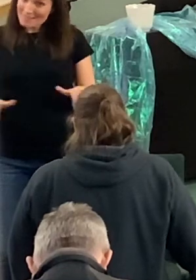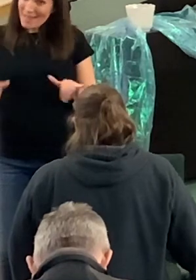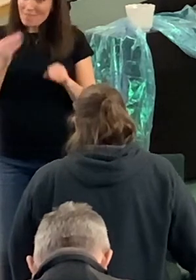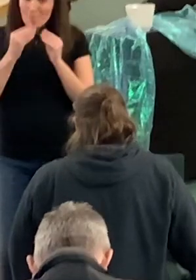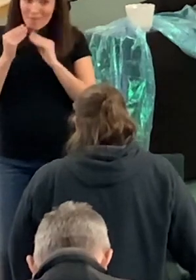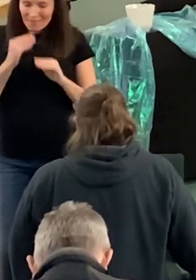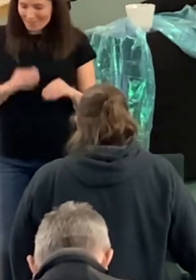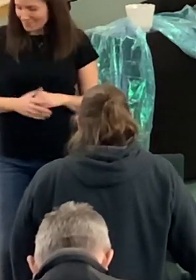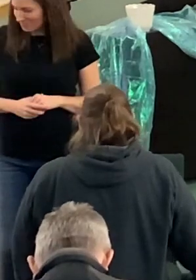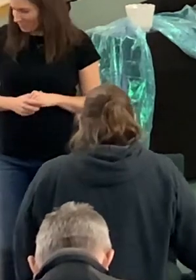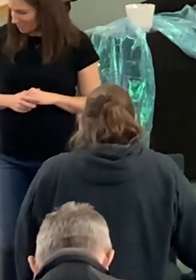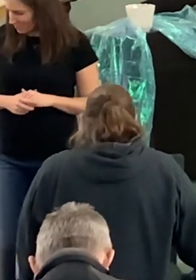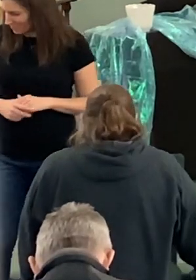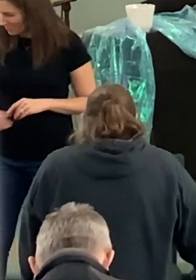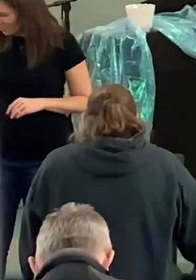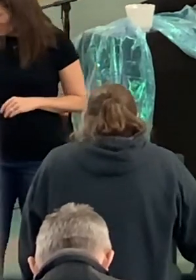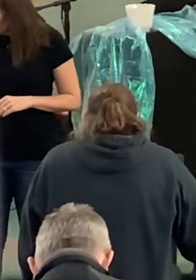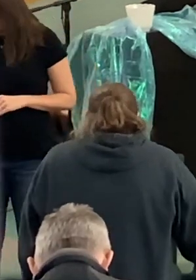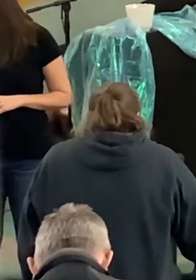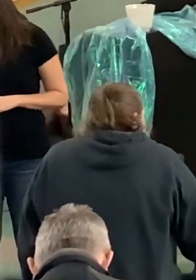time next.